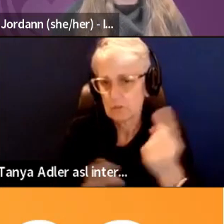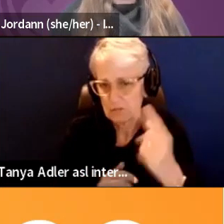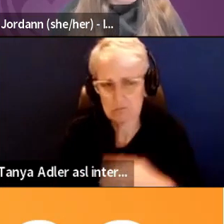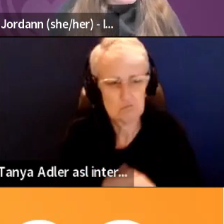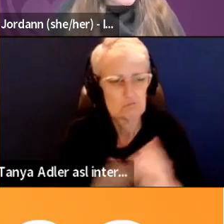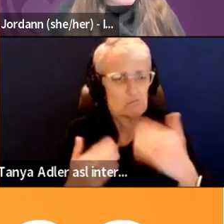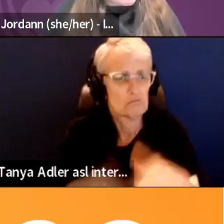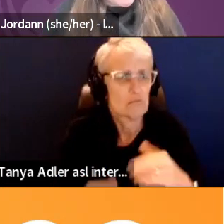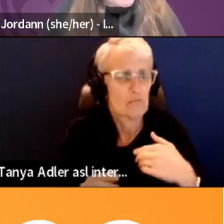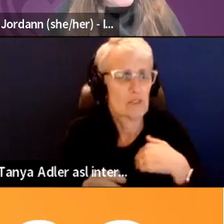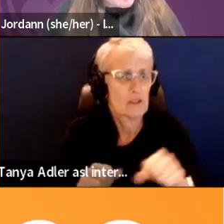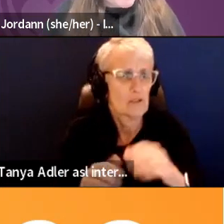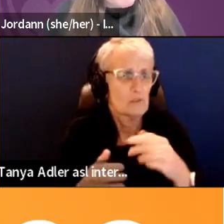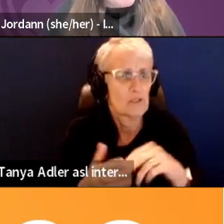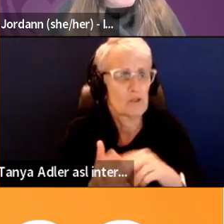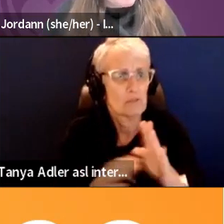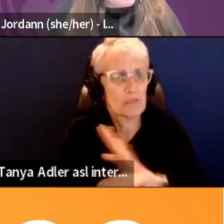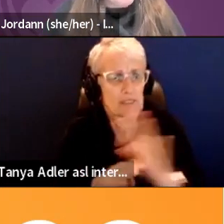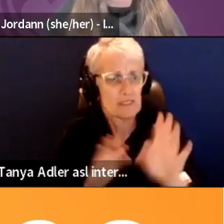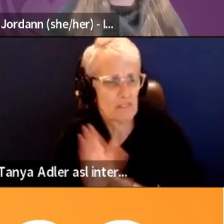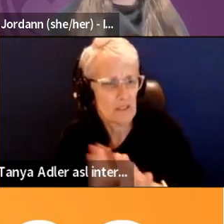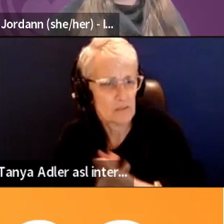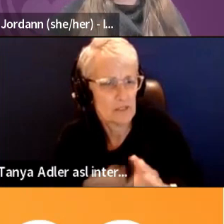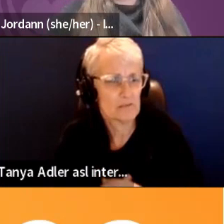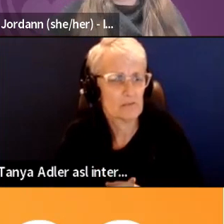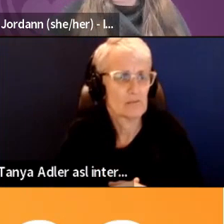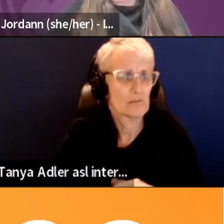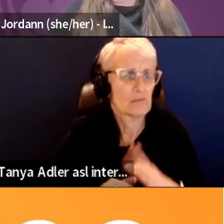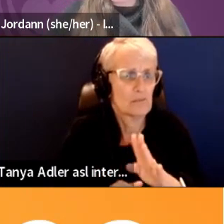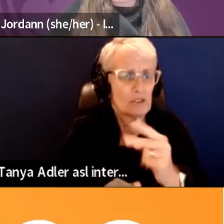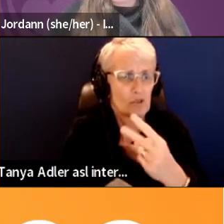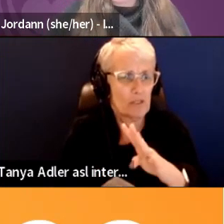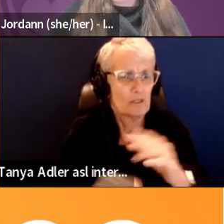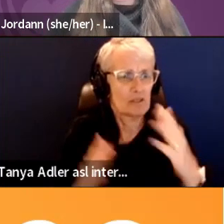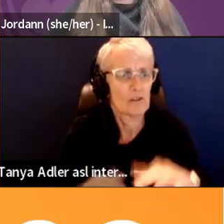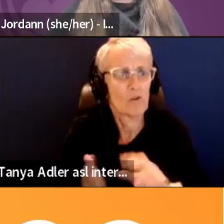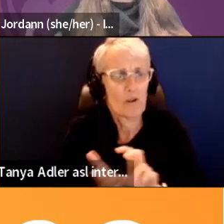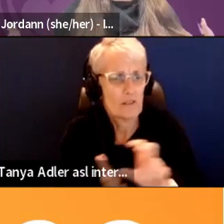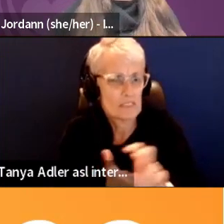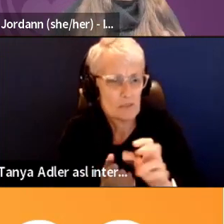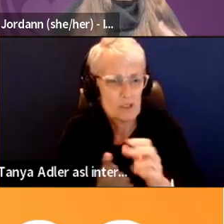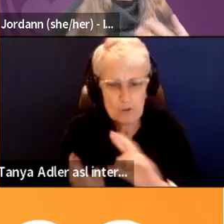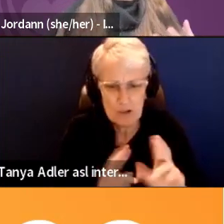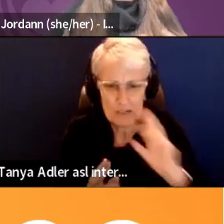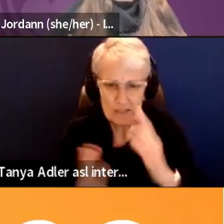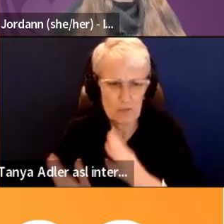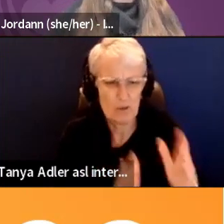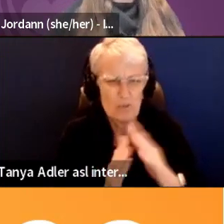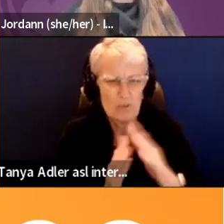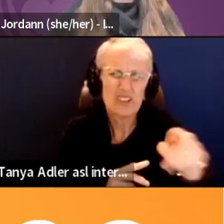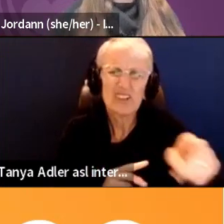could be doing B2B sales and business development. You could be doing investment readiness and preparation. So this slide is meant